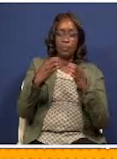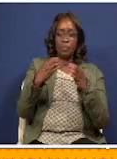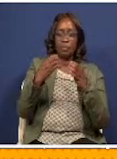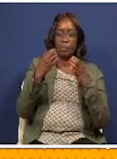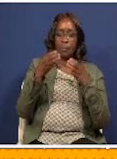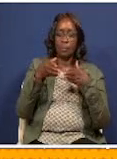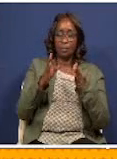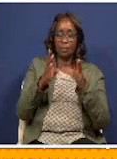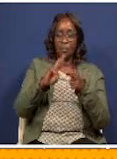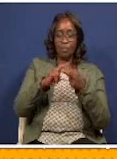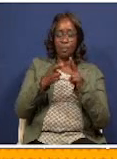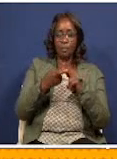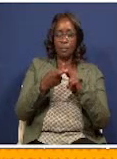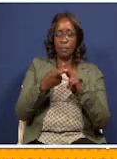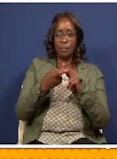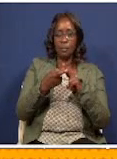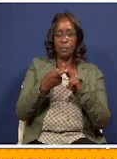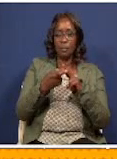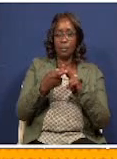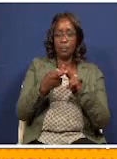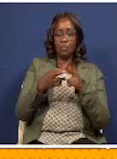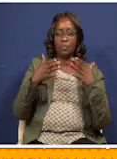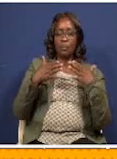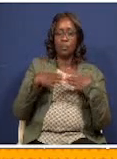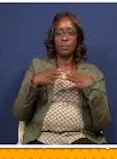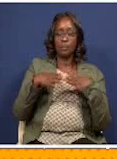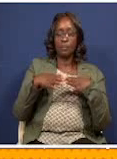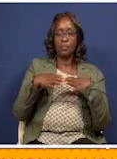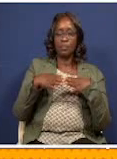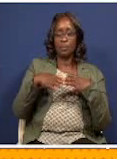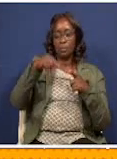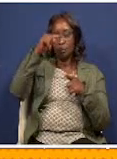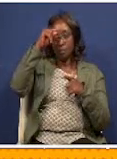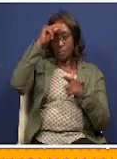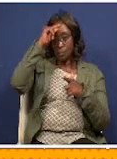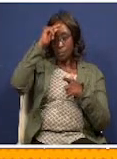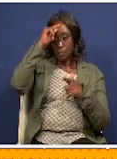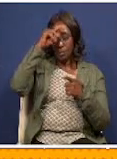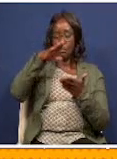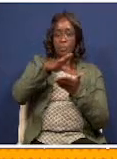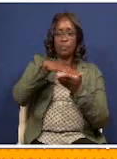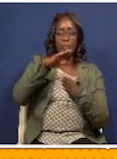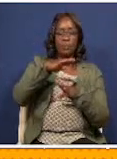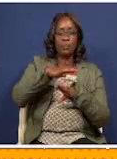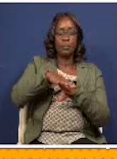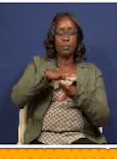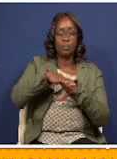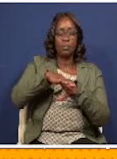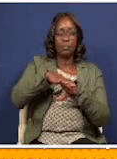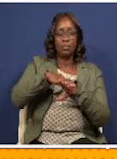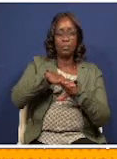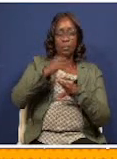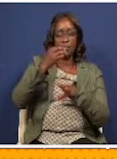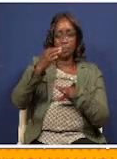two-way relationship where citizens provide feedback to government. It is based on prior definition